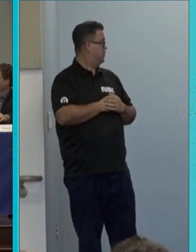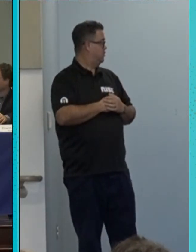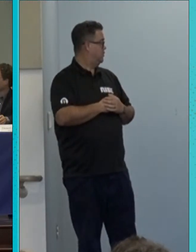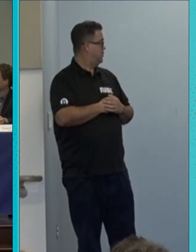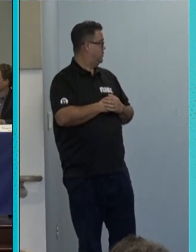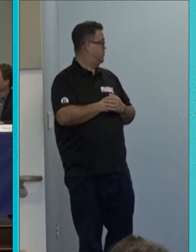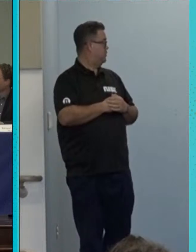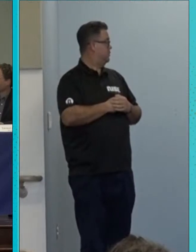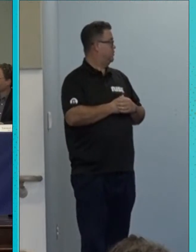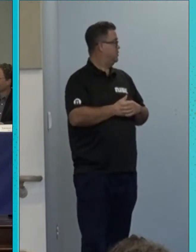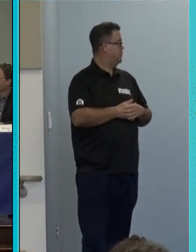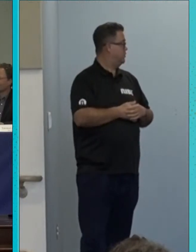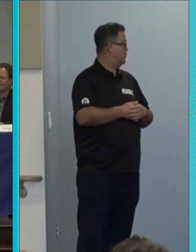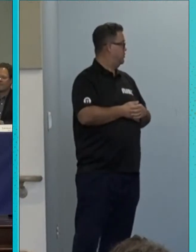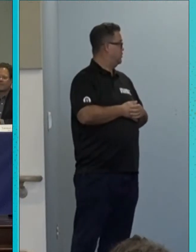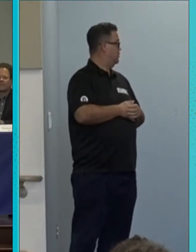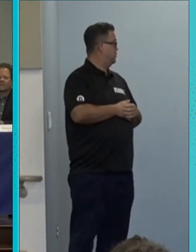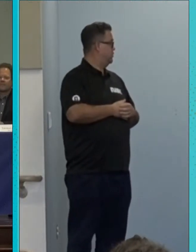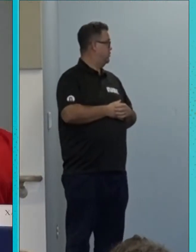This is Andrew.